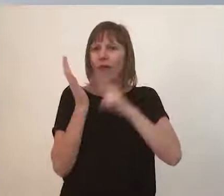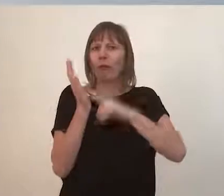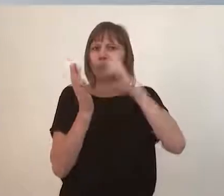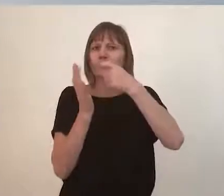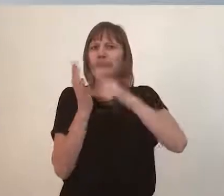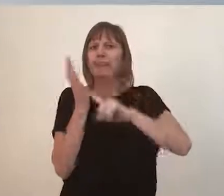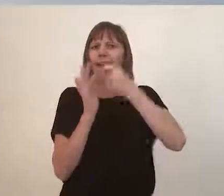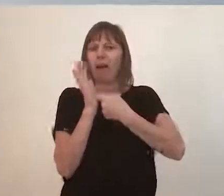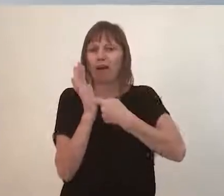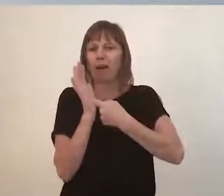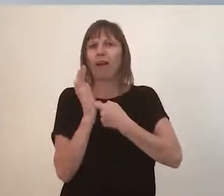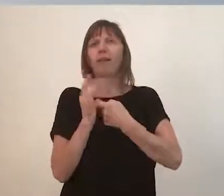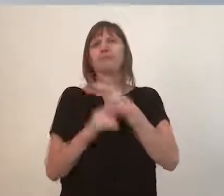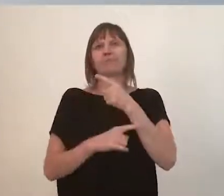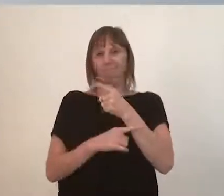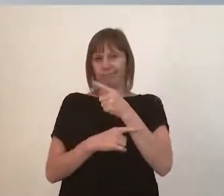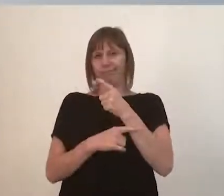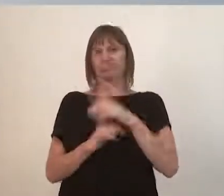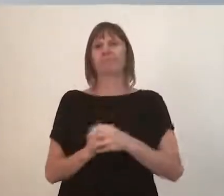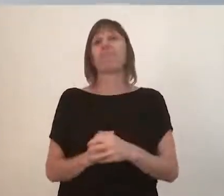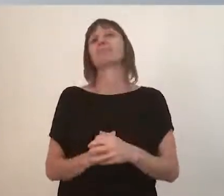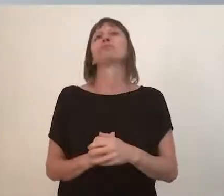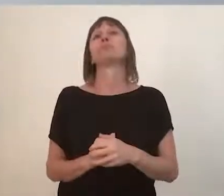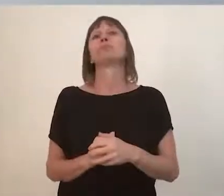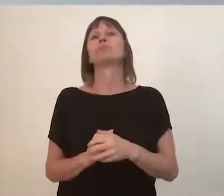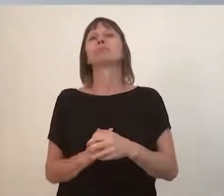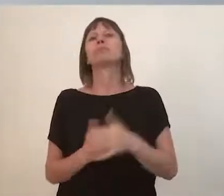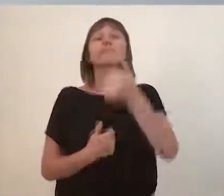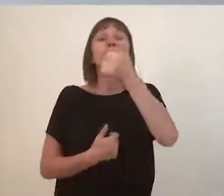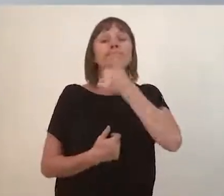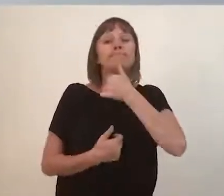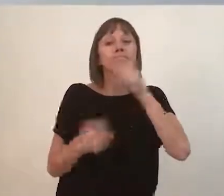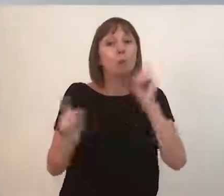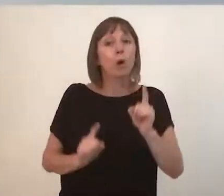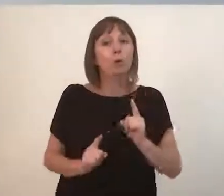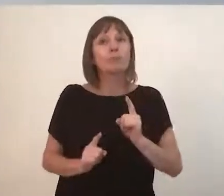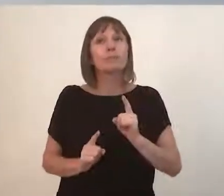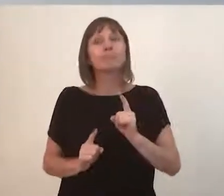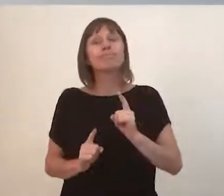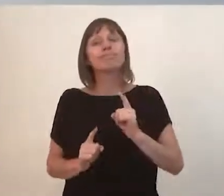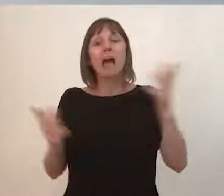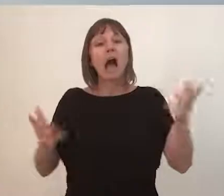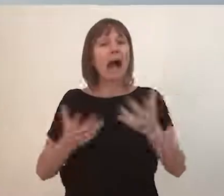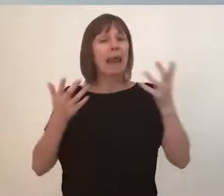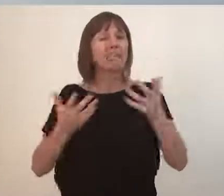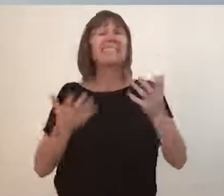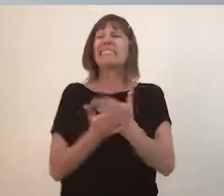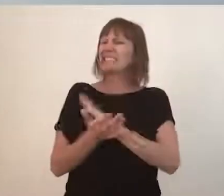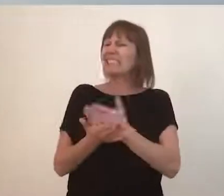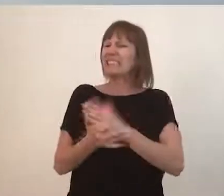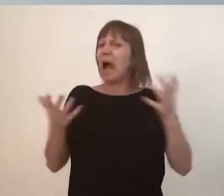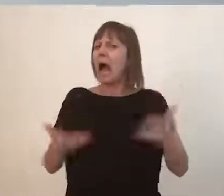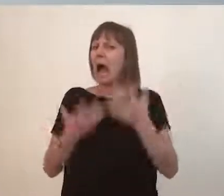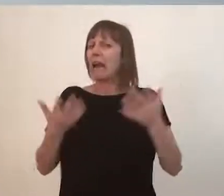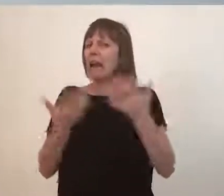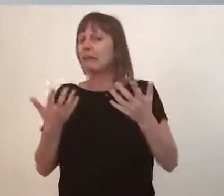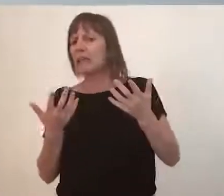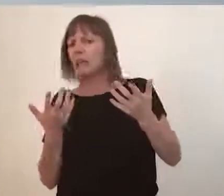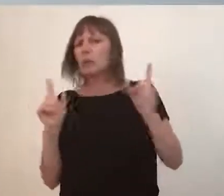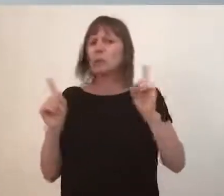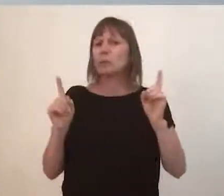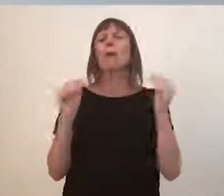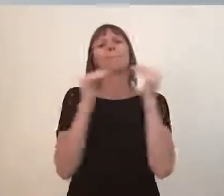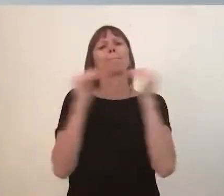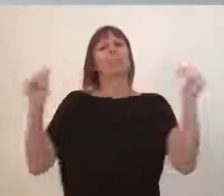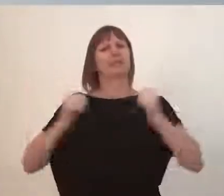I like to take a concealer. And so I'm using the Fenty, I got the Fenty Trio Match Sticks. And I'm using the